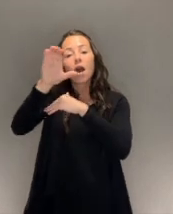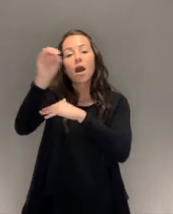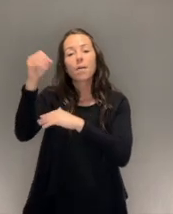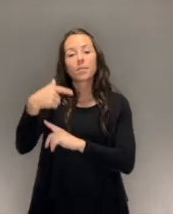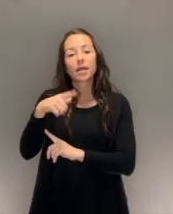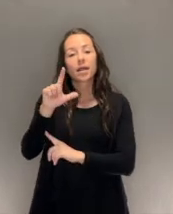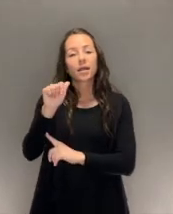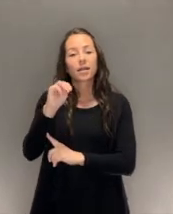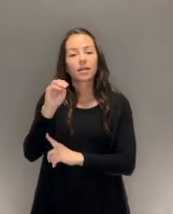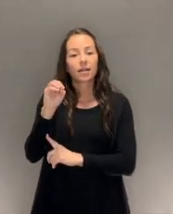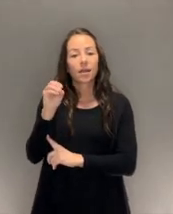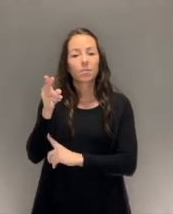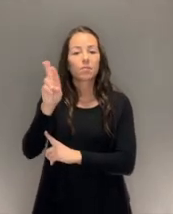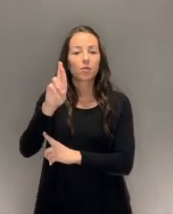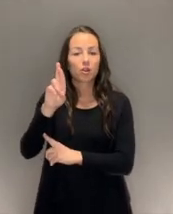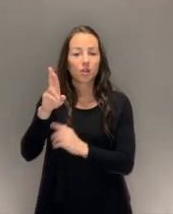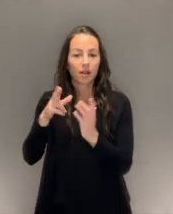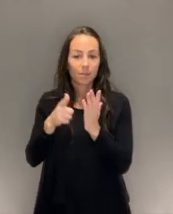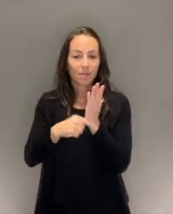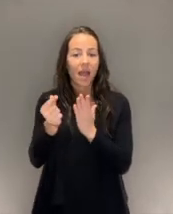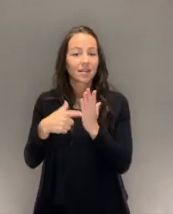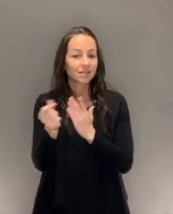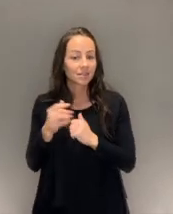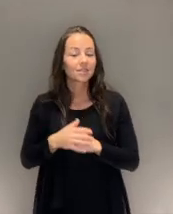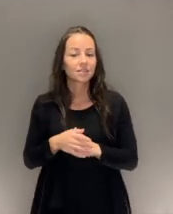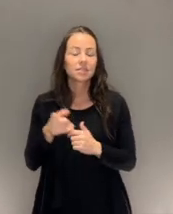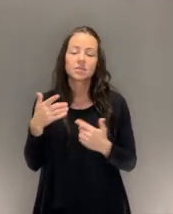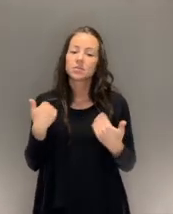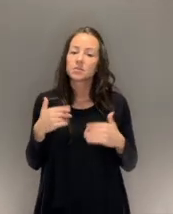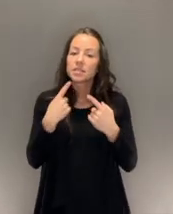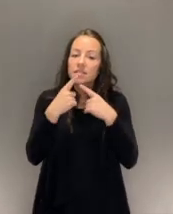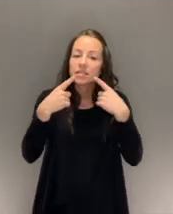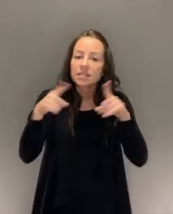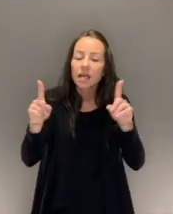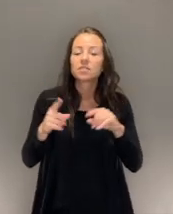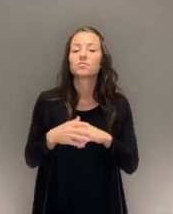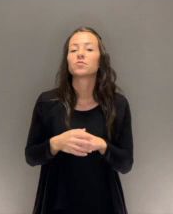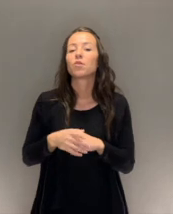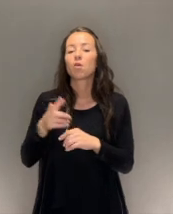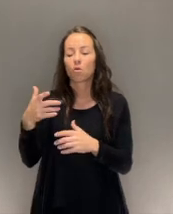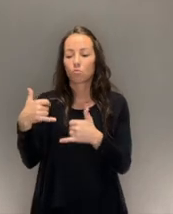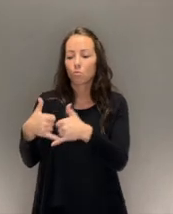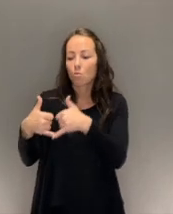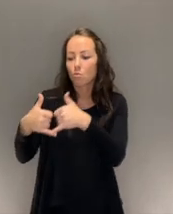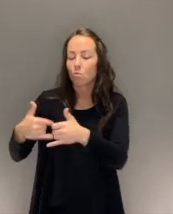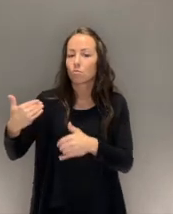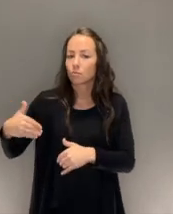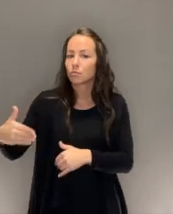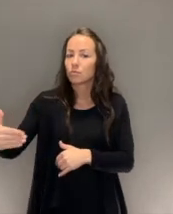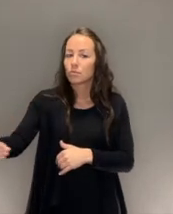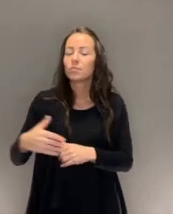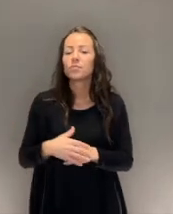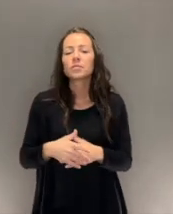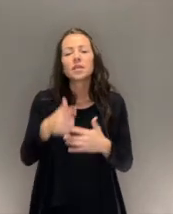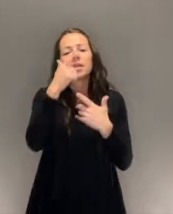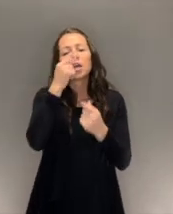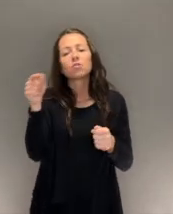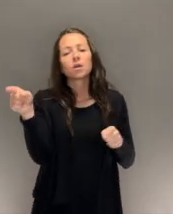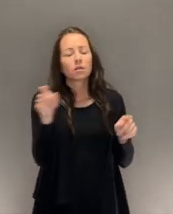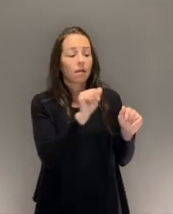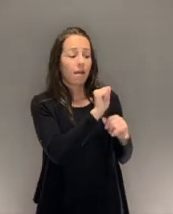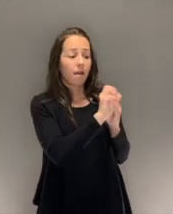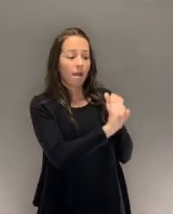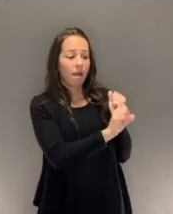successful at what he did, won numerous awards, and it was really interesting that he should turn to fine art. He seemed to